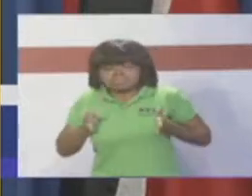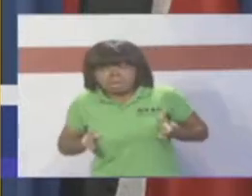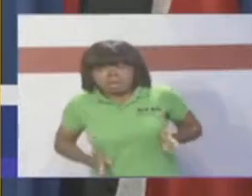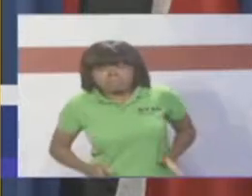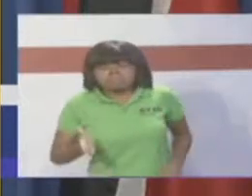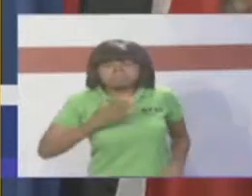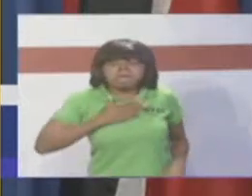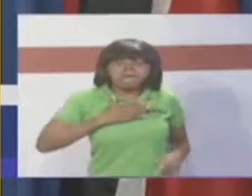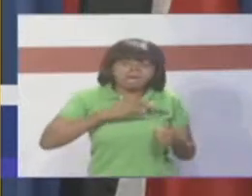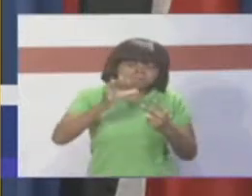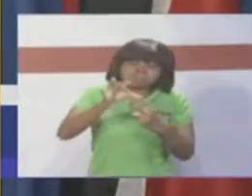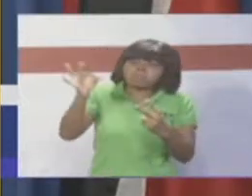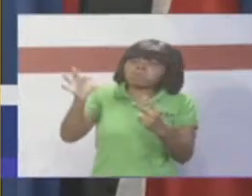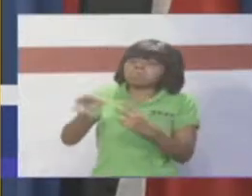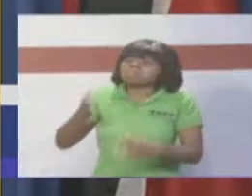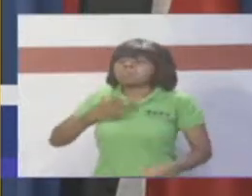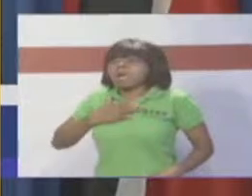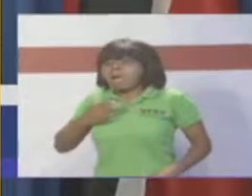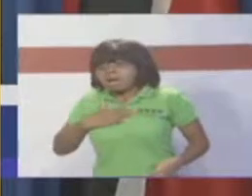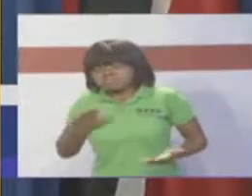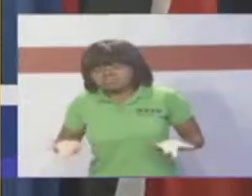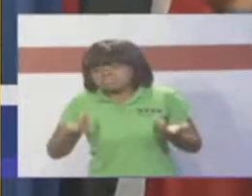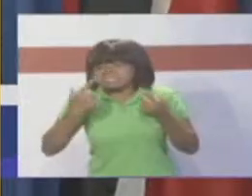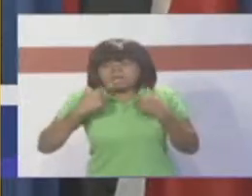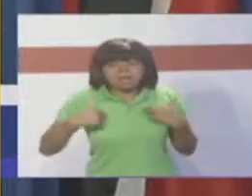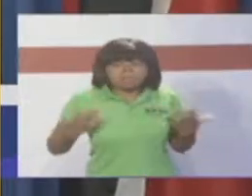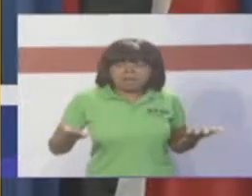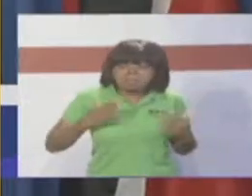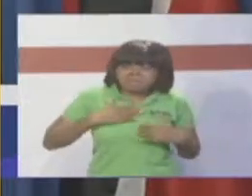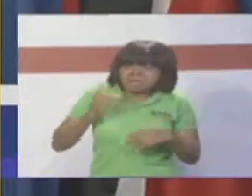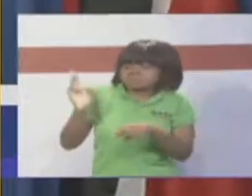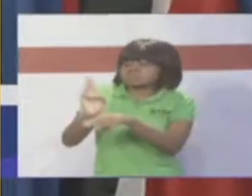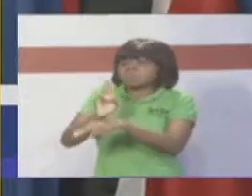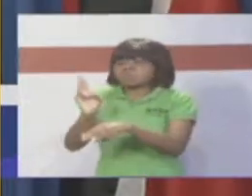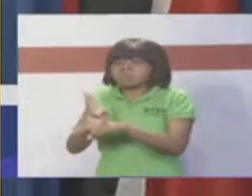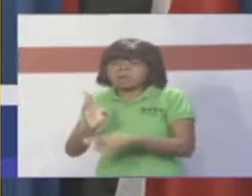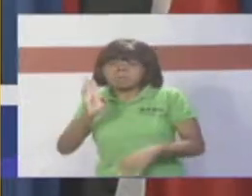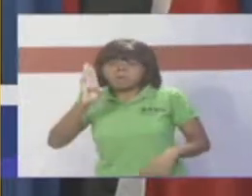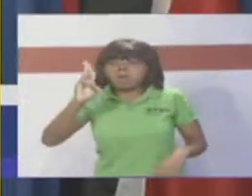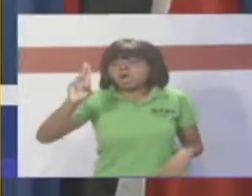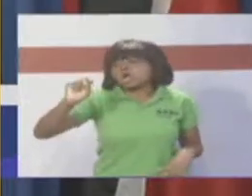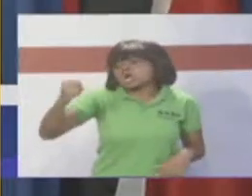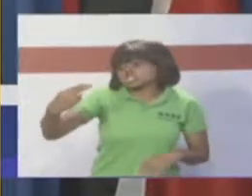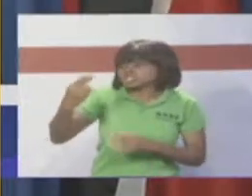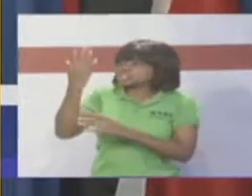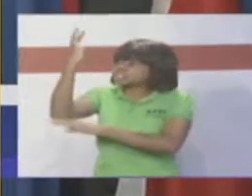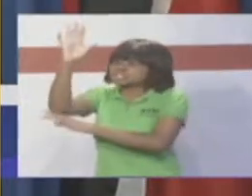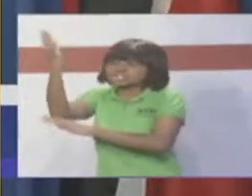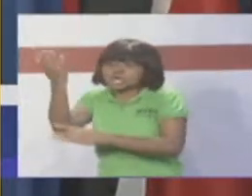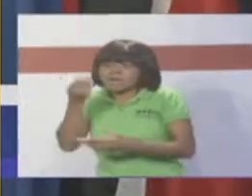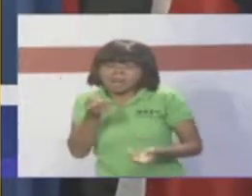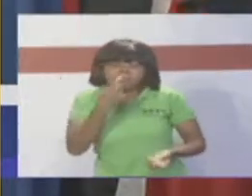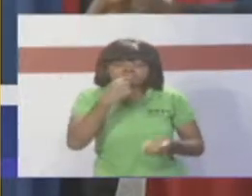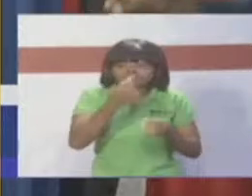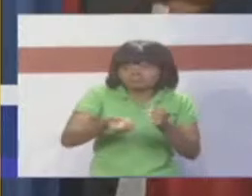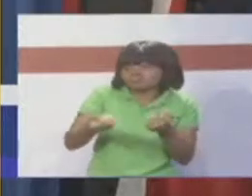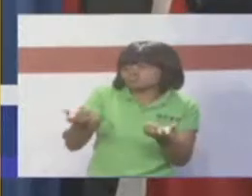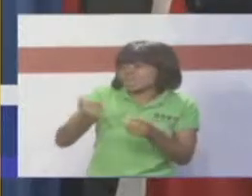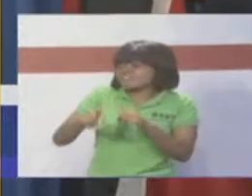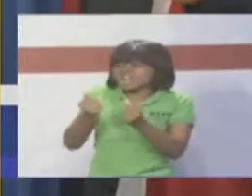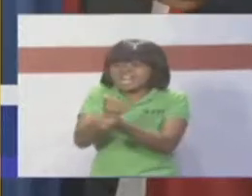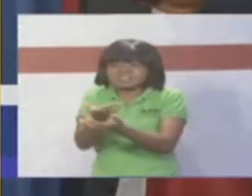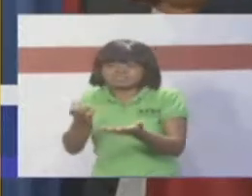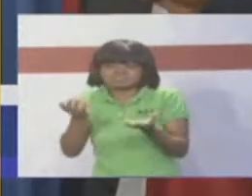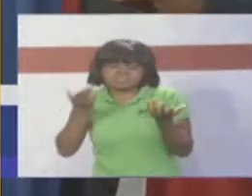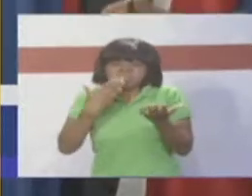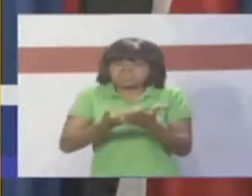medicine, your lack of cooperation with wearing the mask, your lack of cooperation with staying away from people who you think